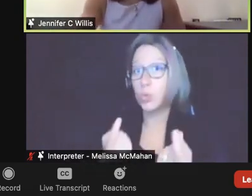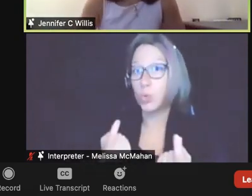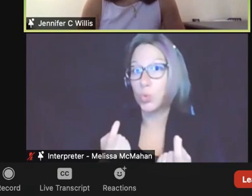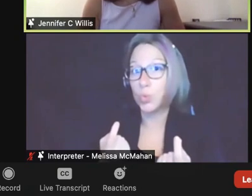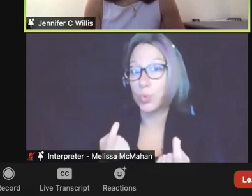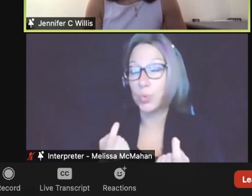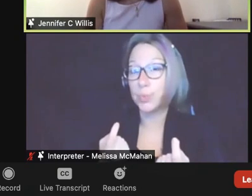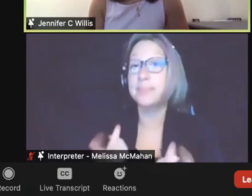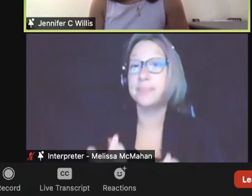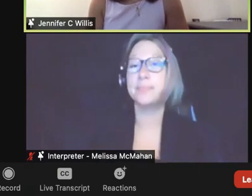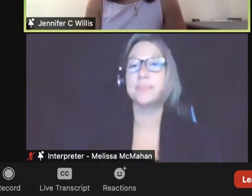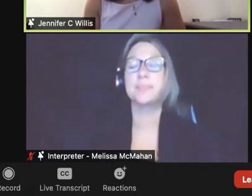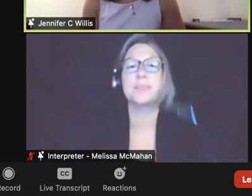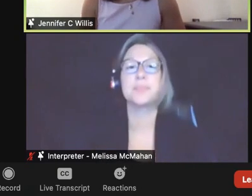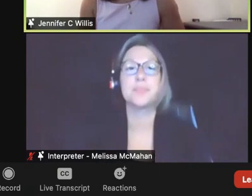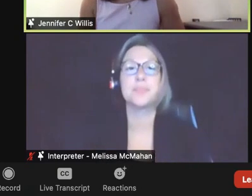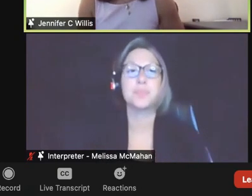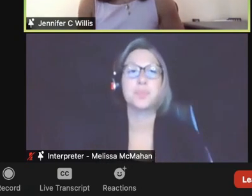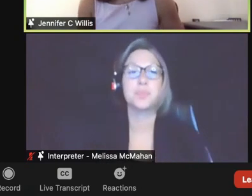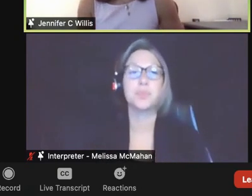Good.